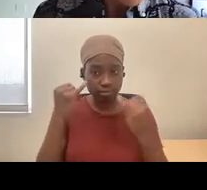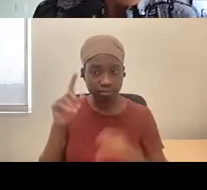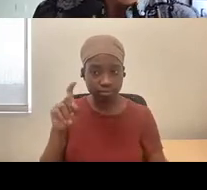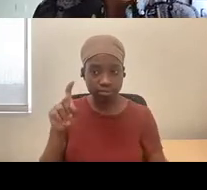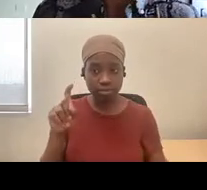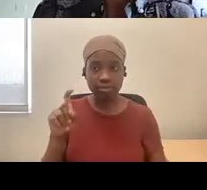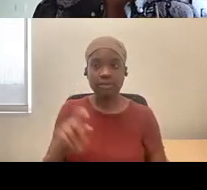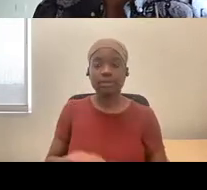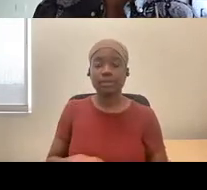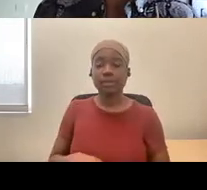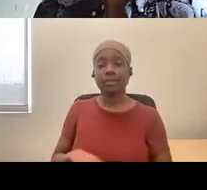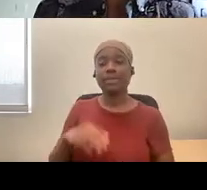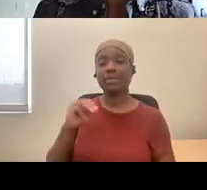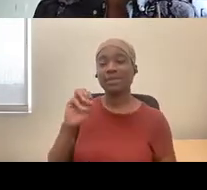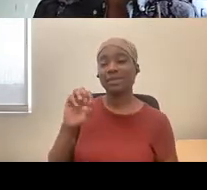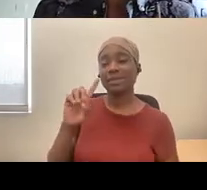Media Justice has the,